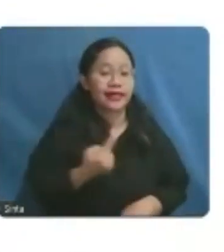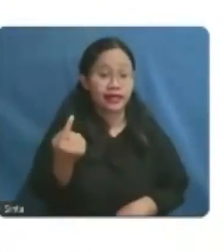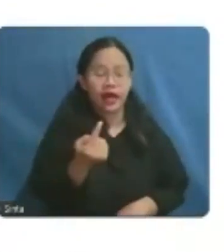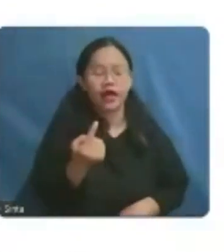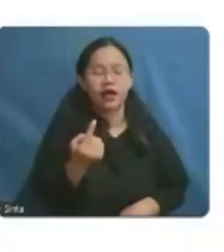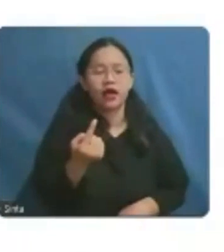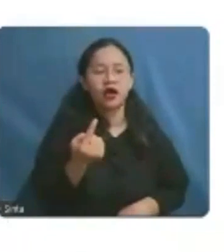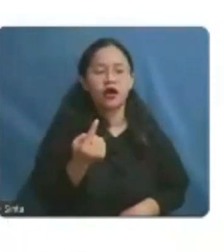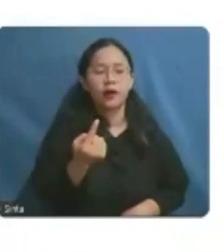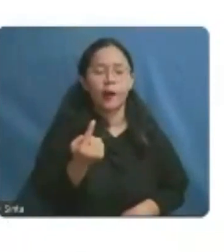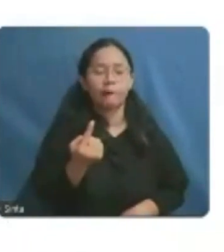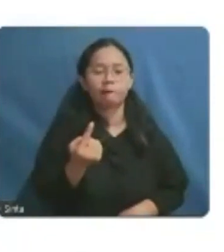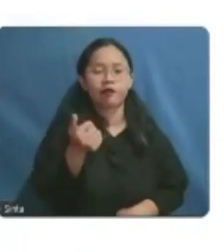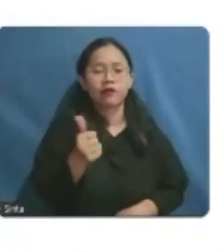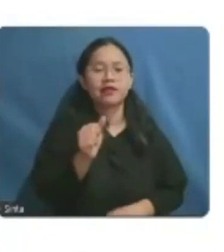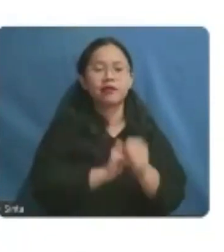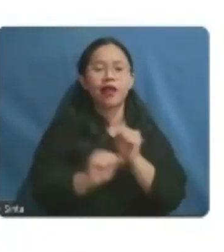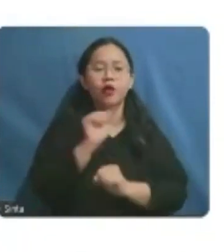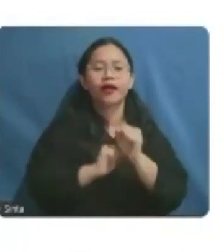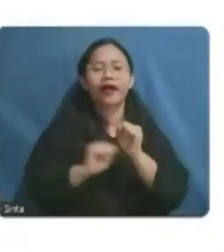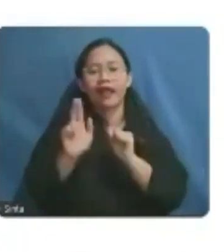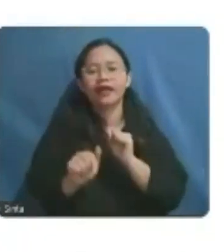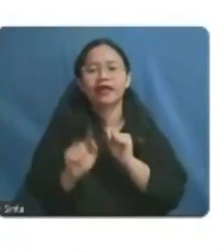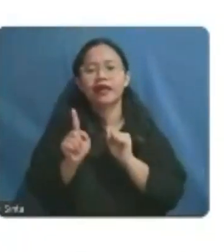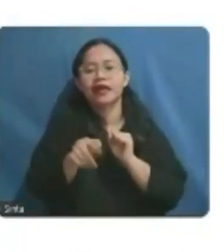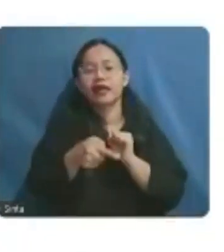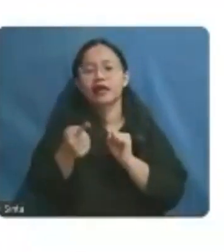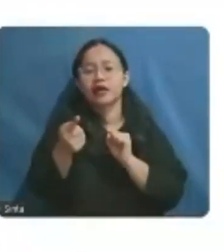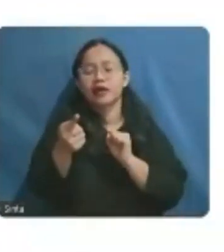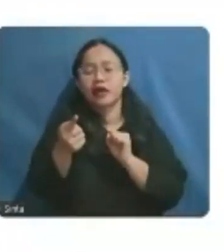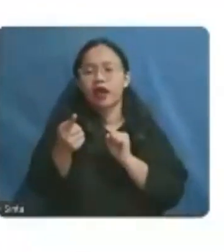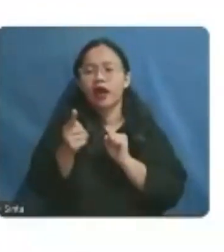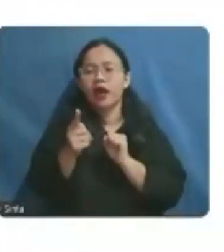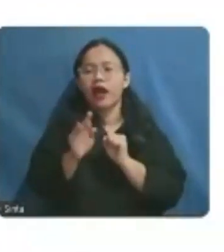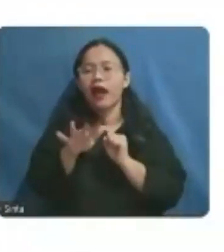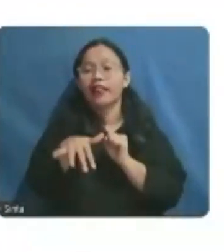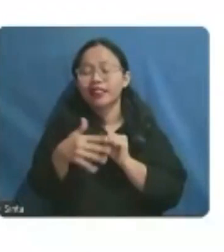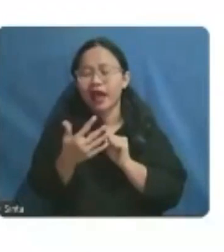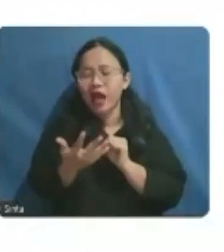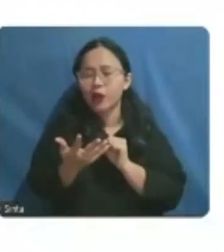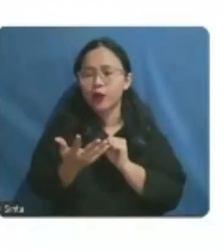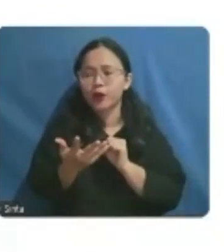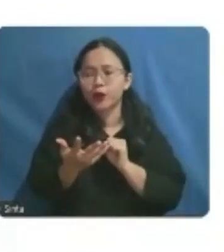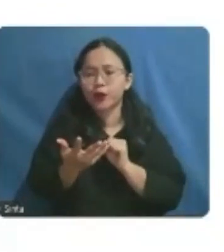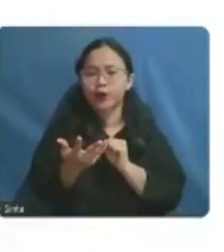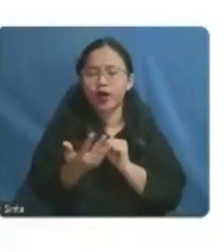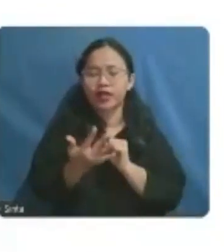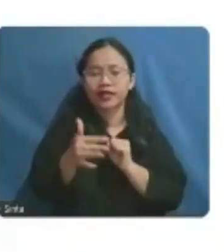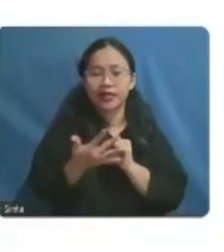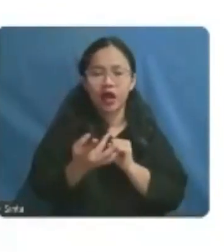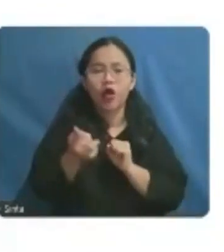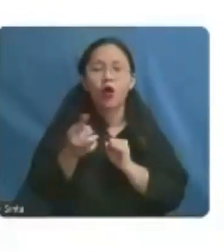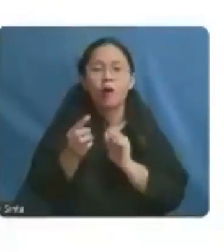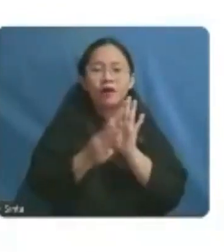intervene in the climate area. So any kind of work we do to reduce global warming, to